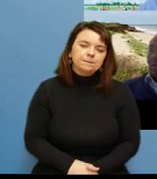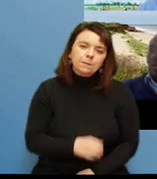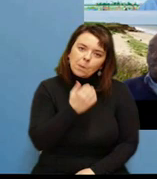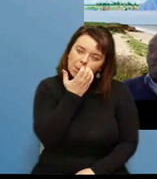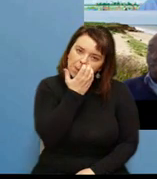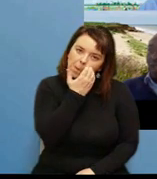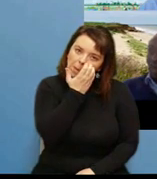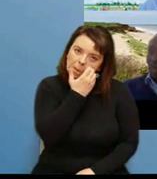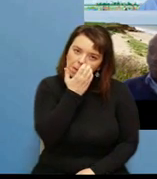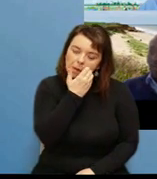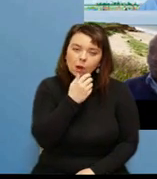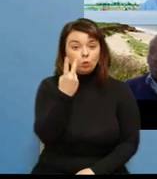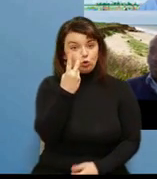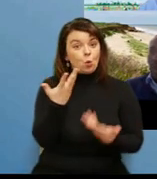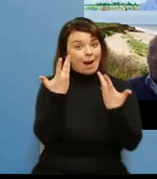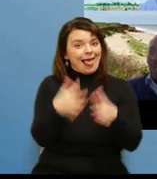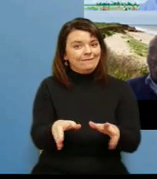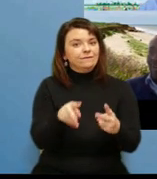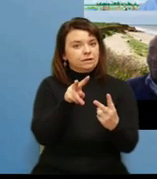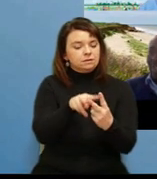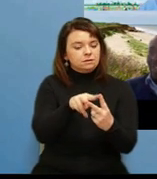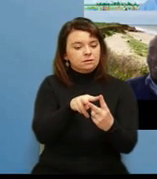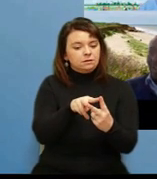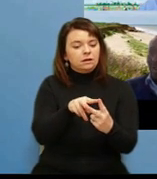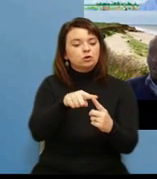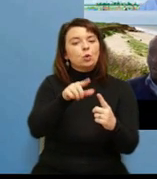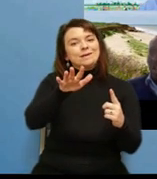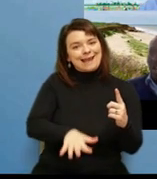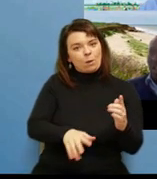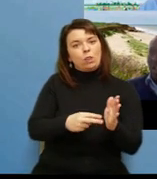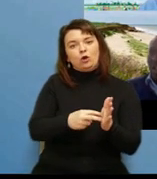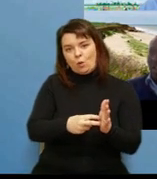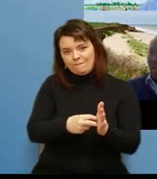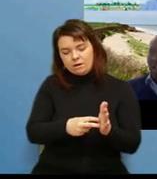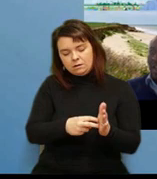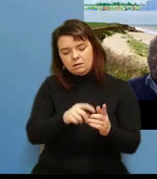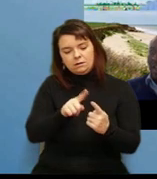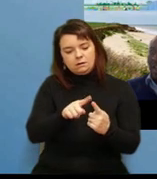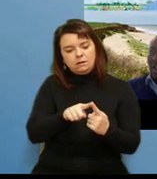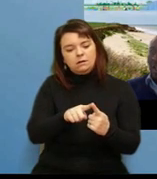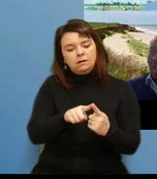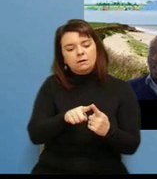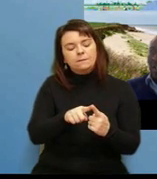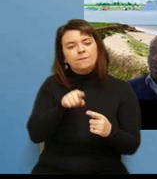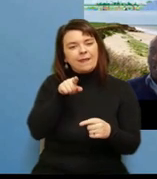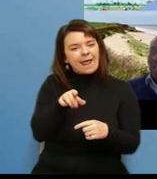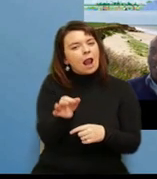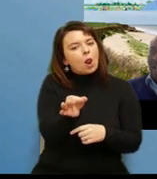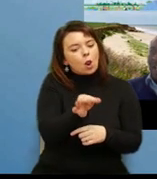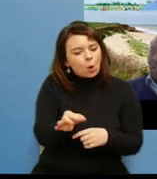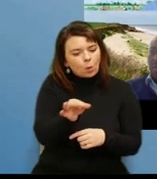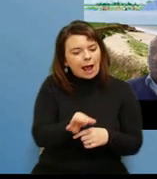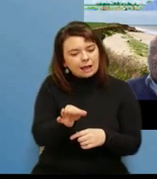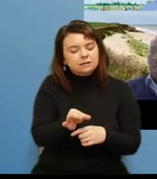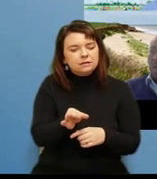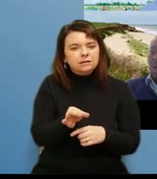the remaining two, so starting with the South Norfolk, I think that is the locality